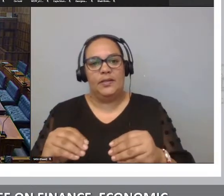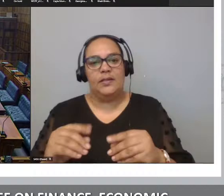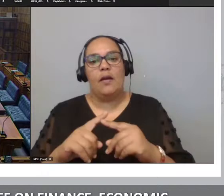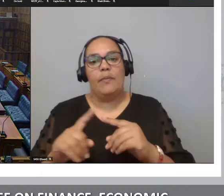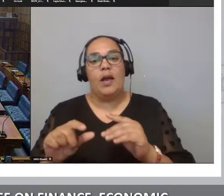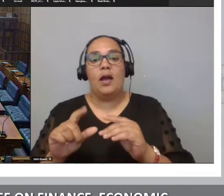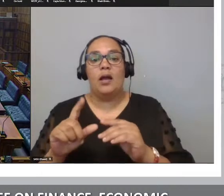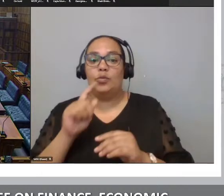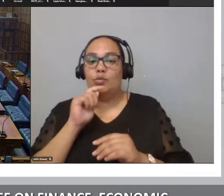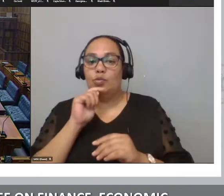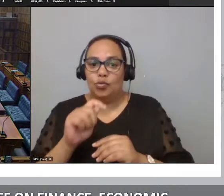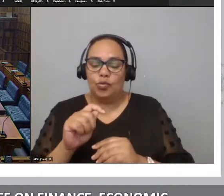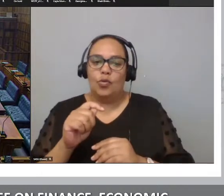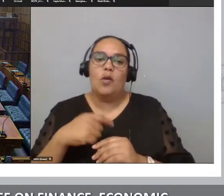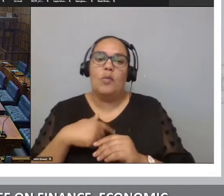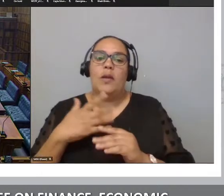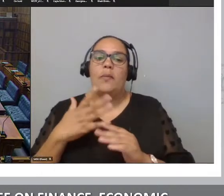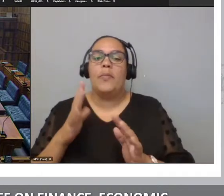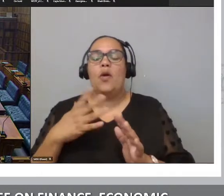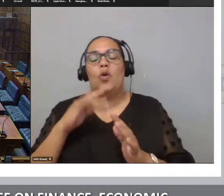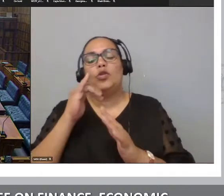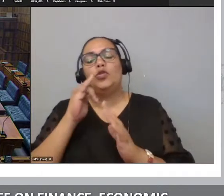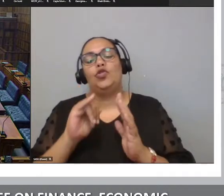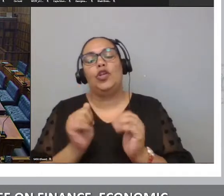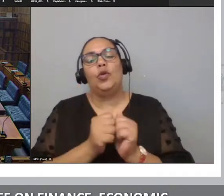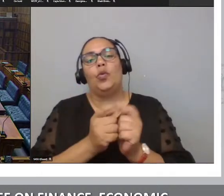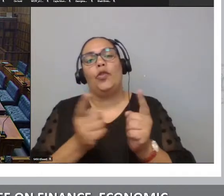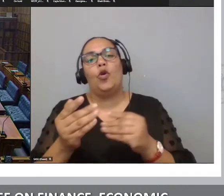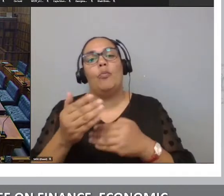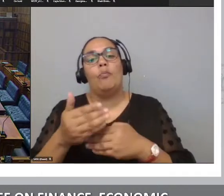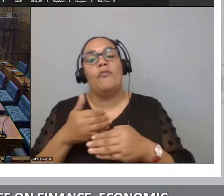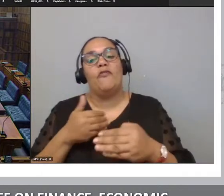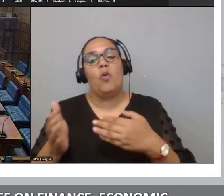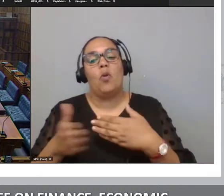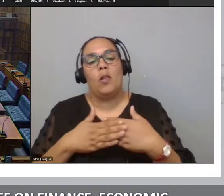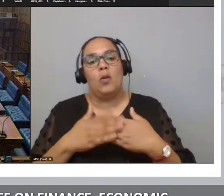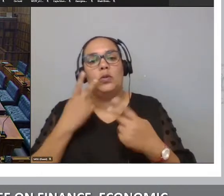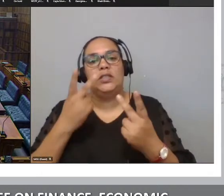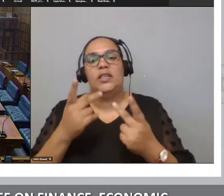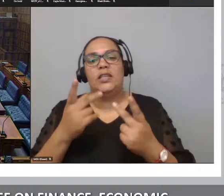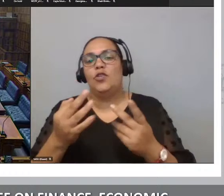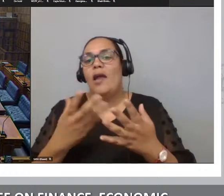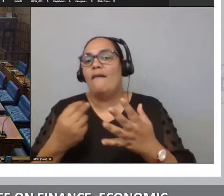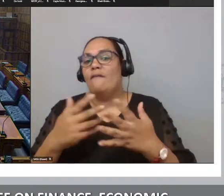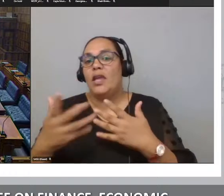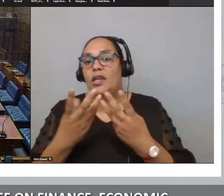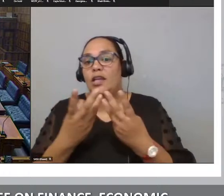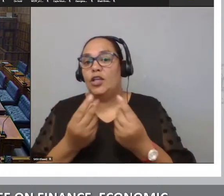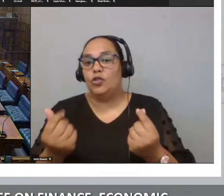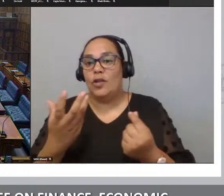eventually um I'd just like to check in with you before we close off and see if you have any